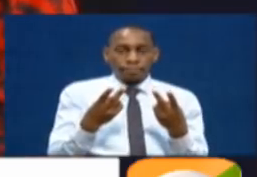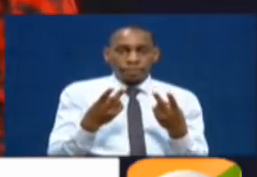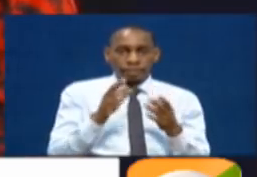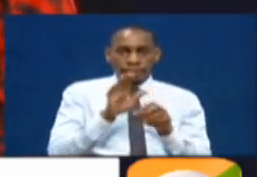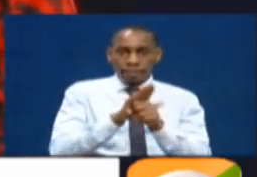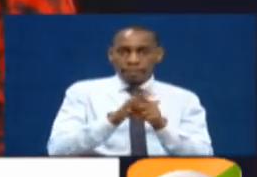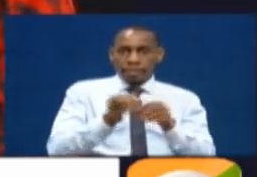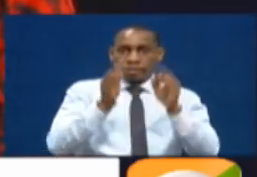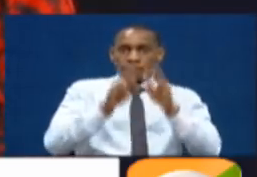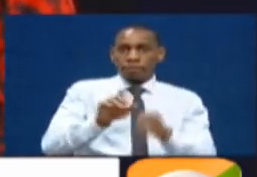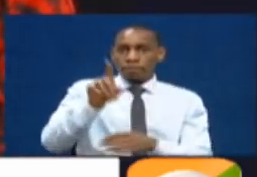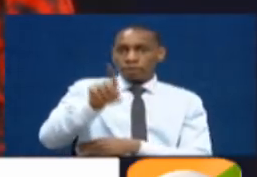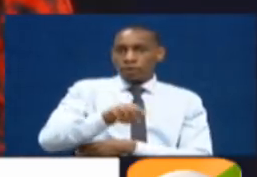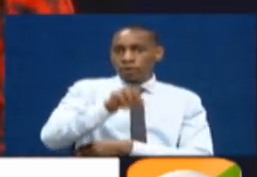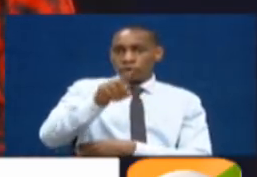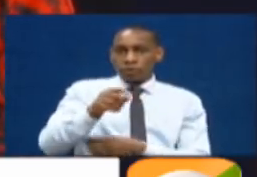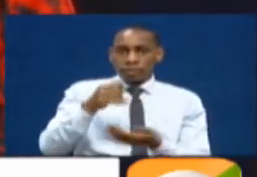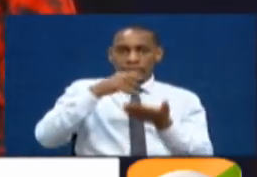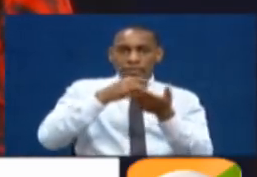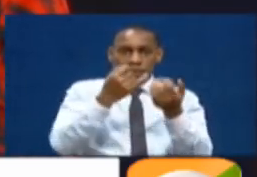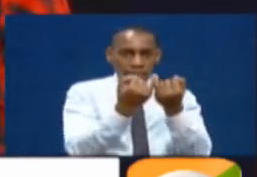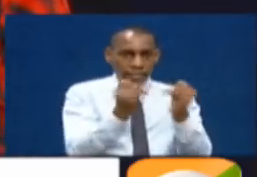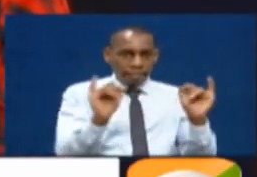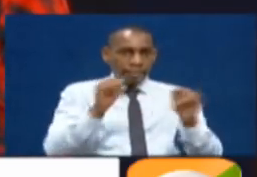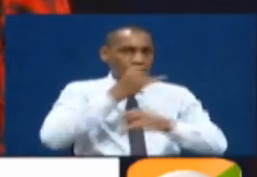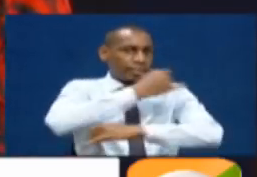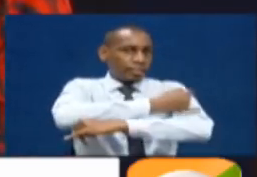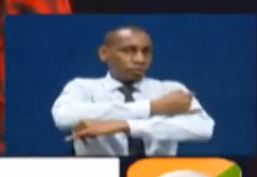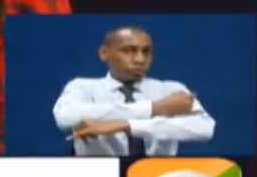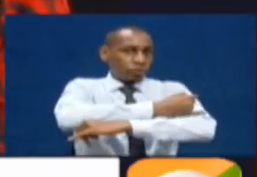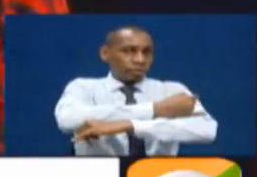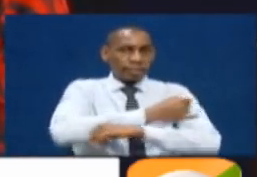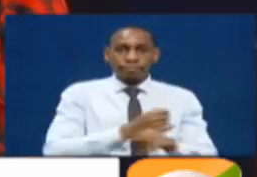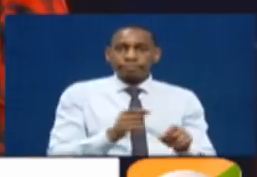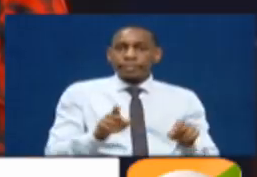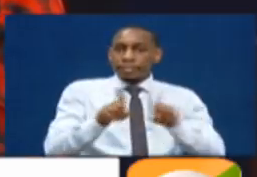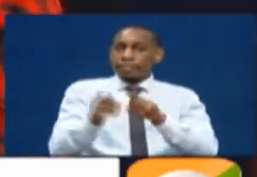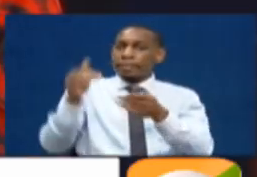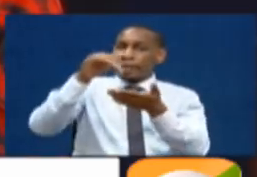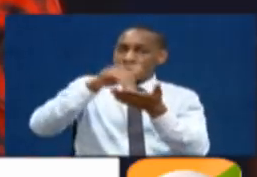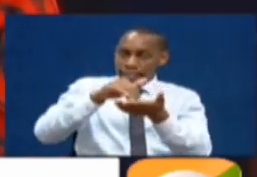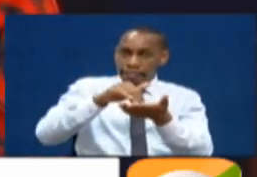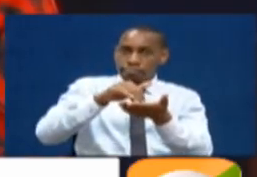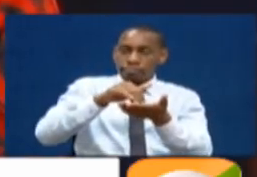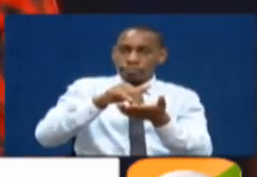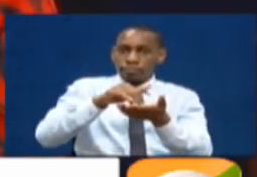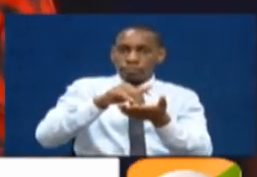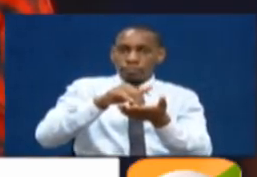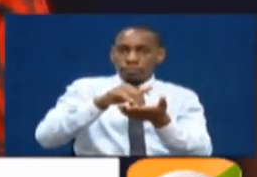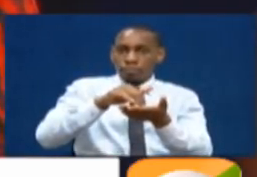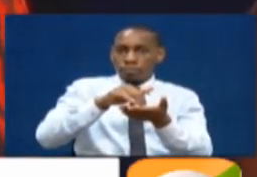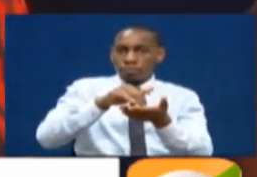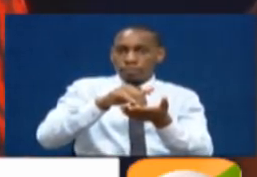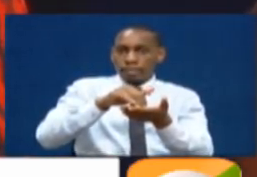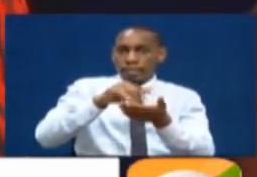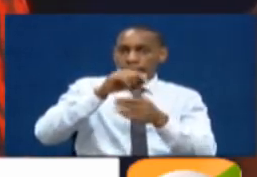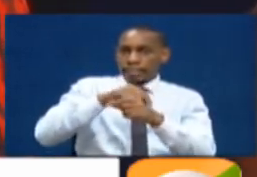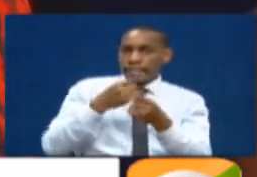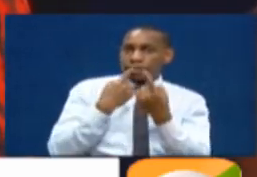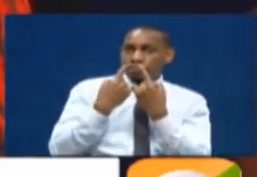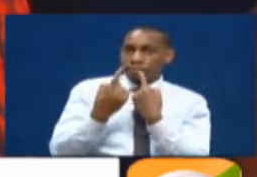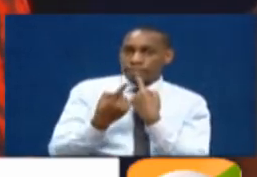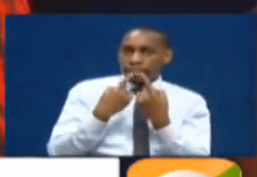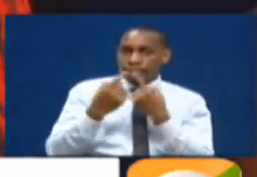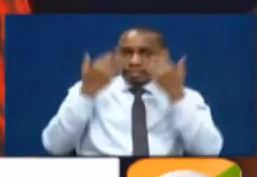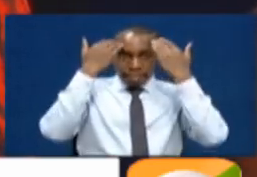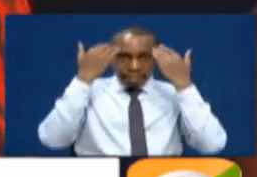one of them is the independence of institutions. And again, this is one area that when we talk about the judiciary